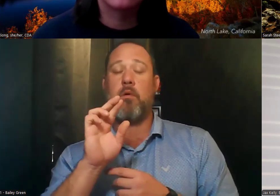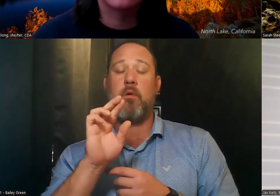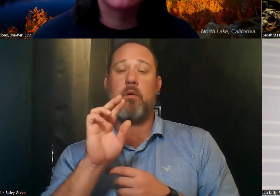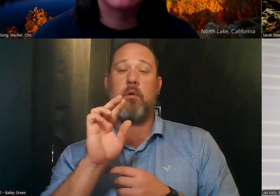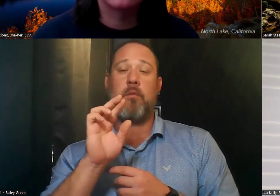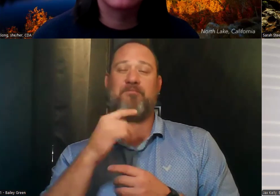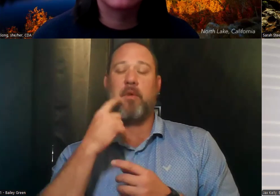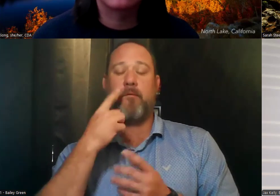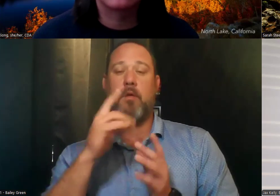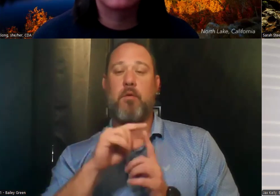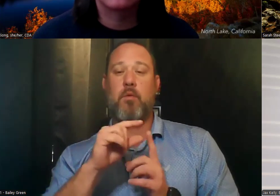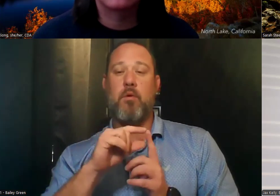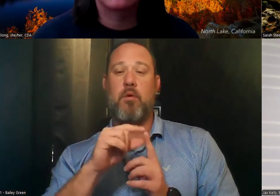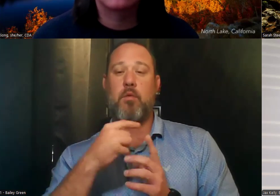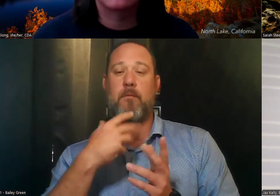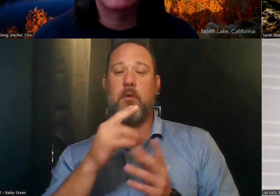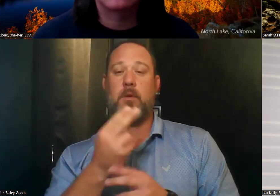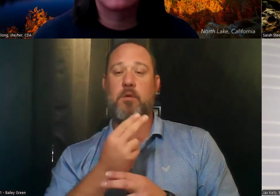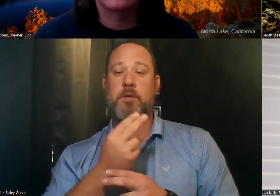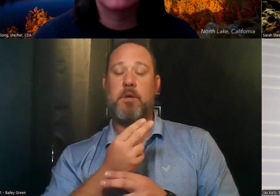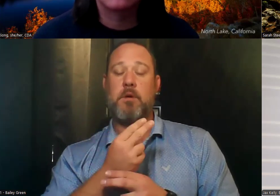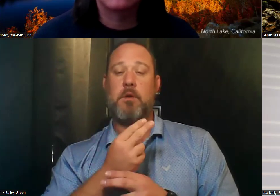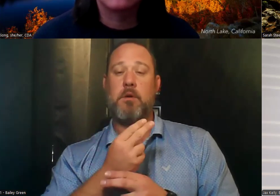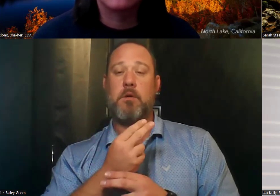I forgot the word that we've already been using, but